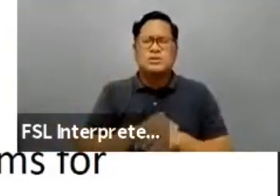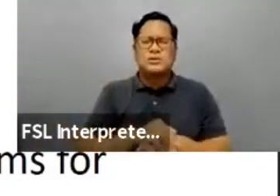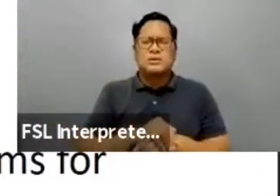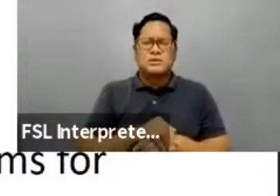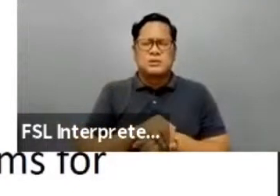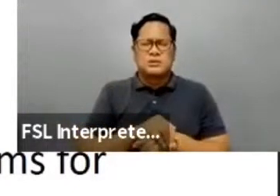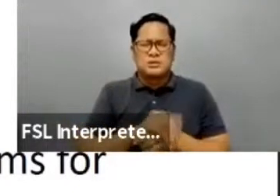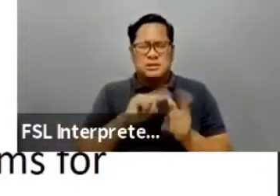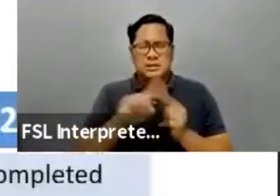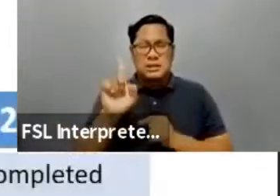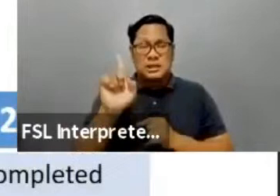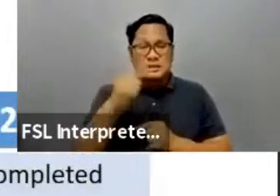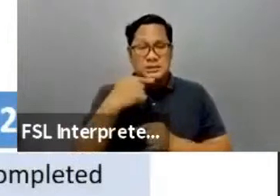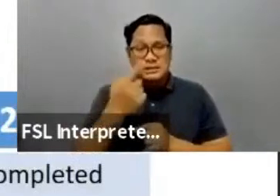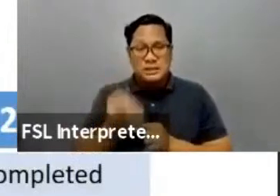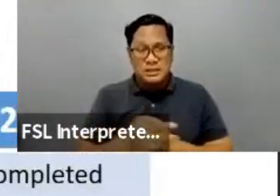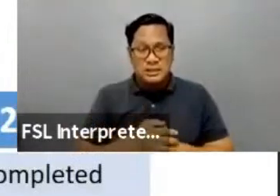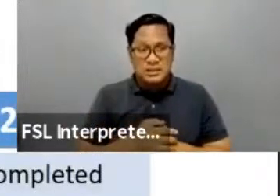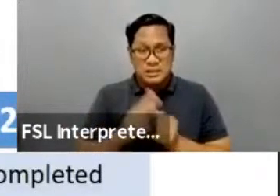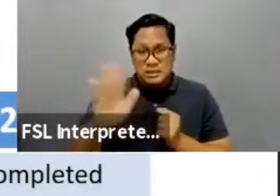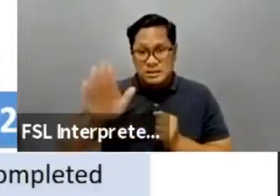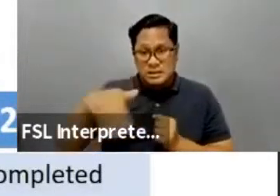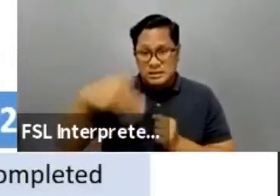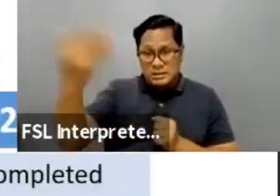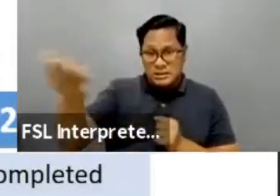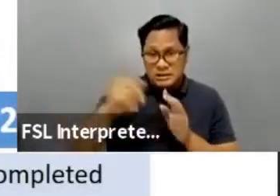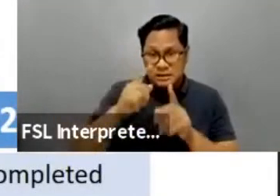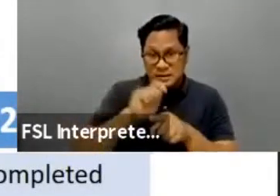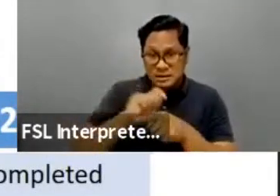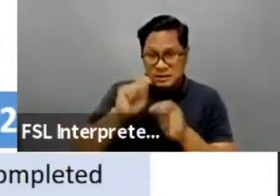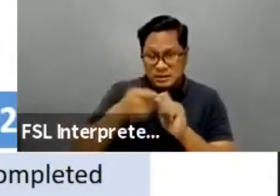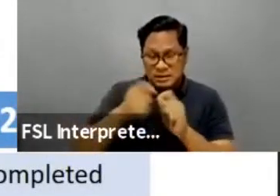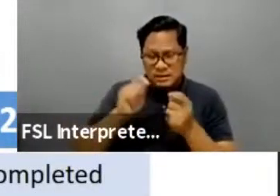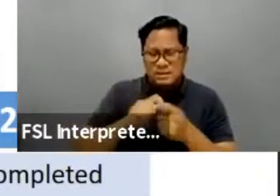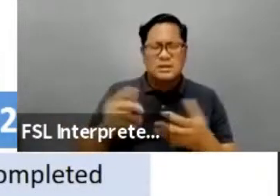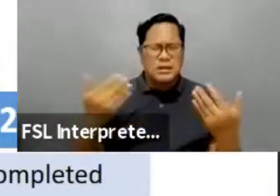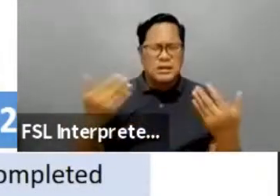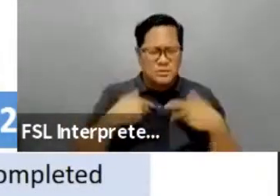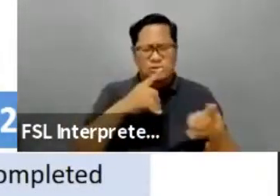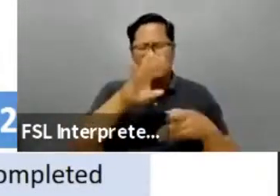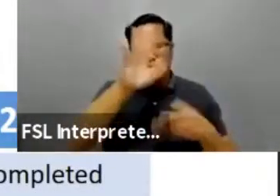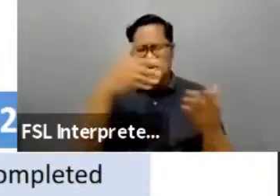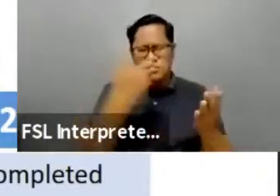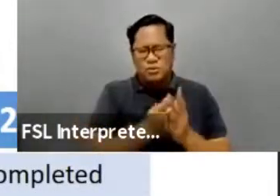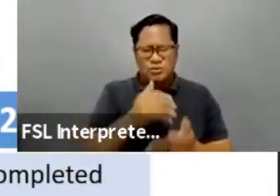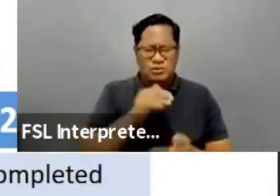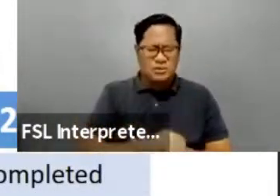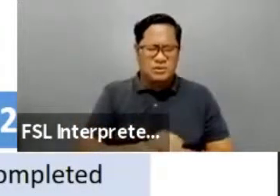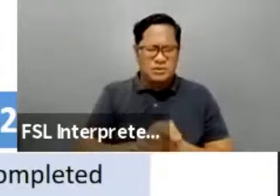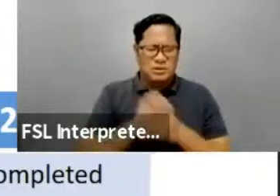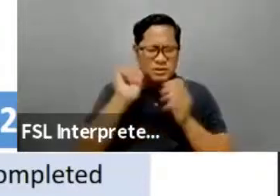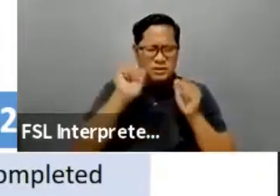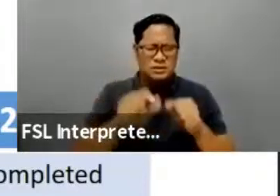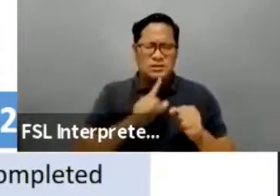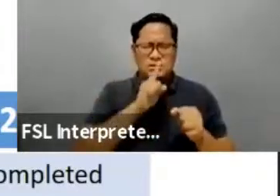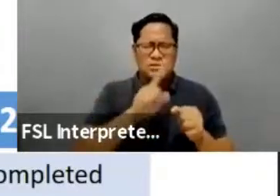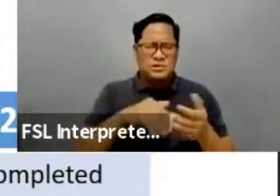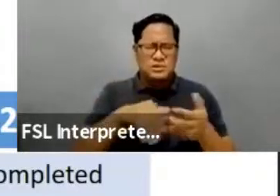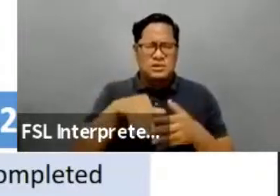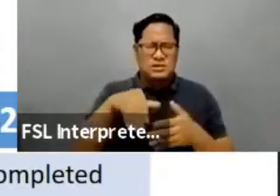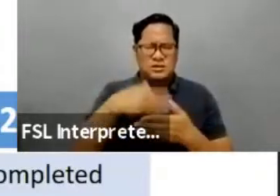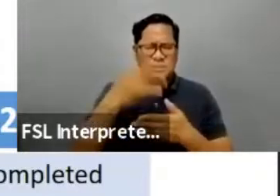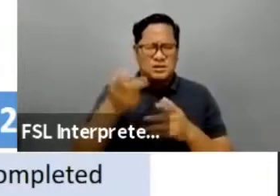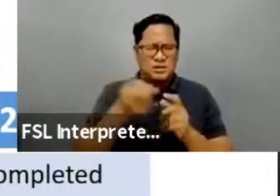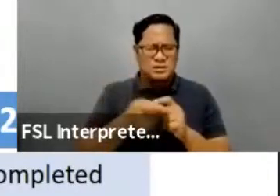and said, in the next term, gawin natin lahat yan. Magagawa ba ng gobyerno yan? In the next